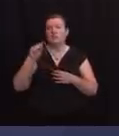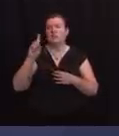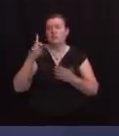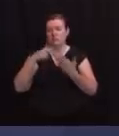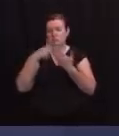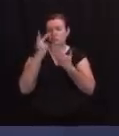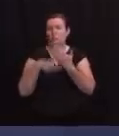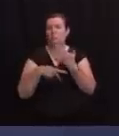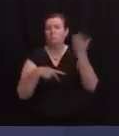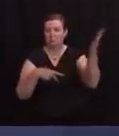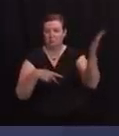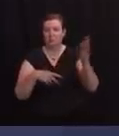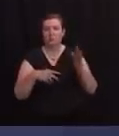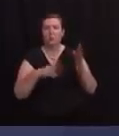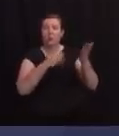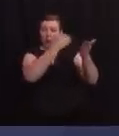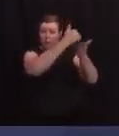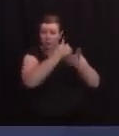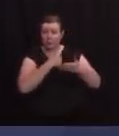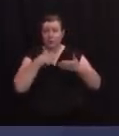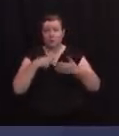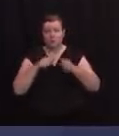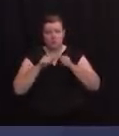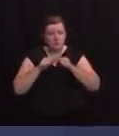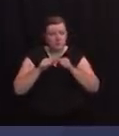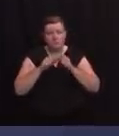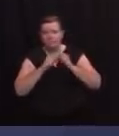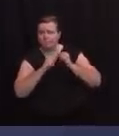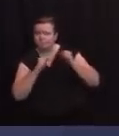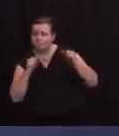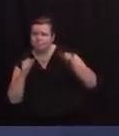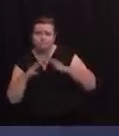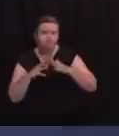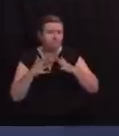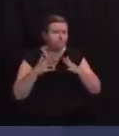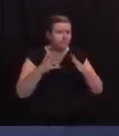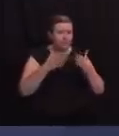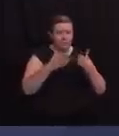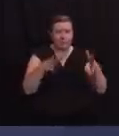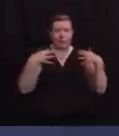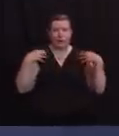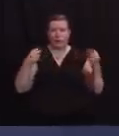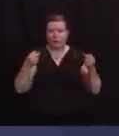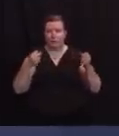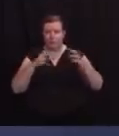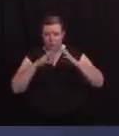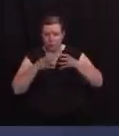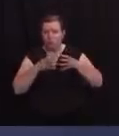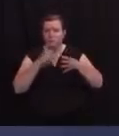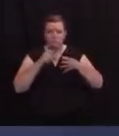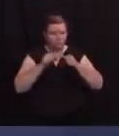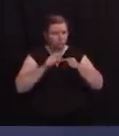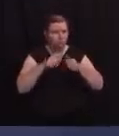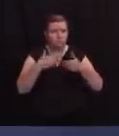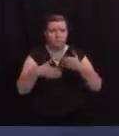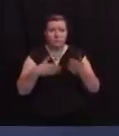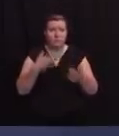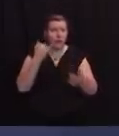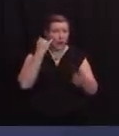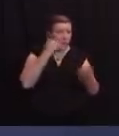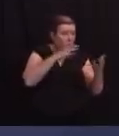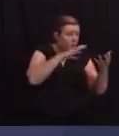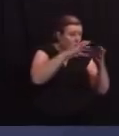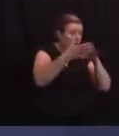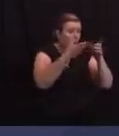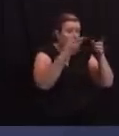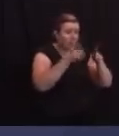to continue to build a resilient public health workforce in New Jersey that can deploy anywhere at any time